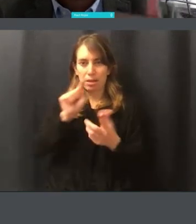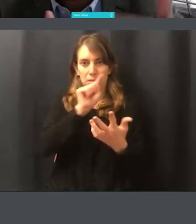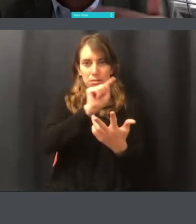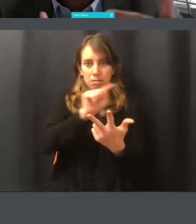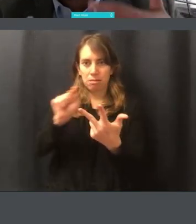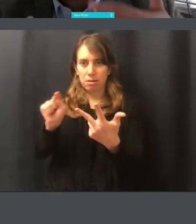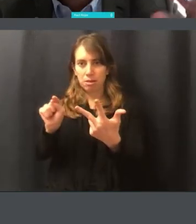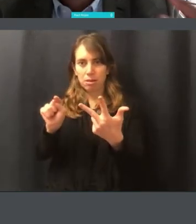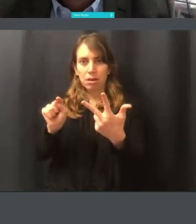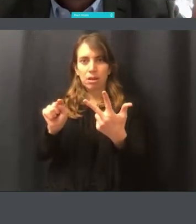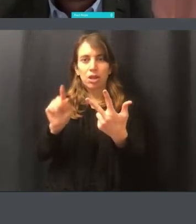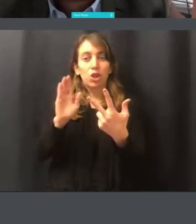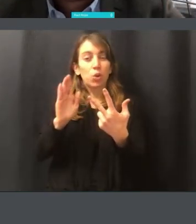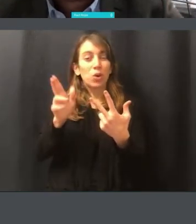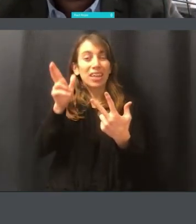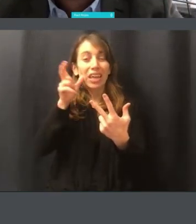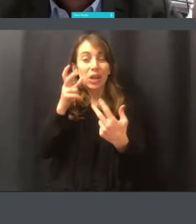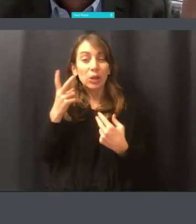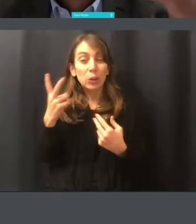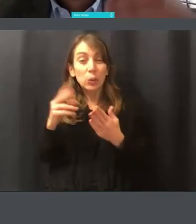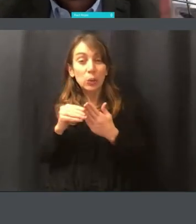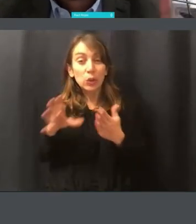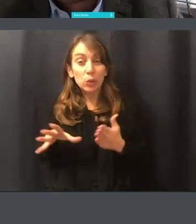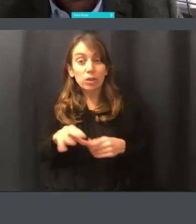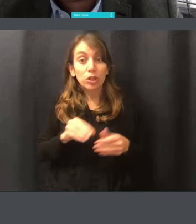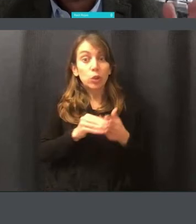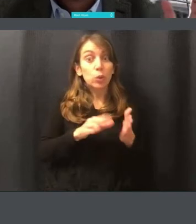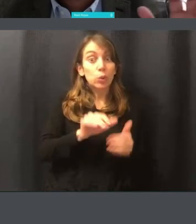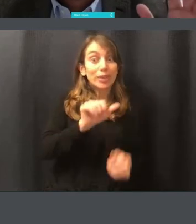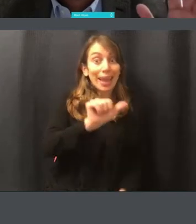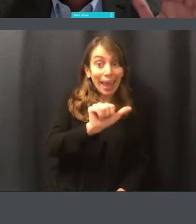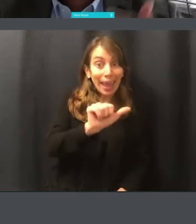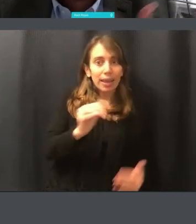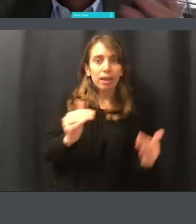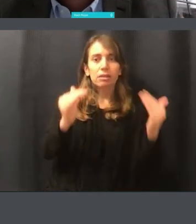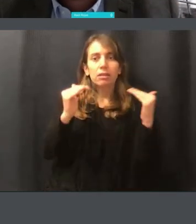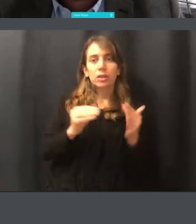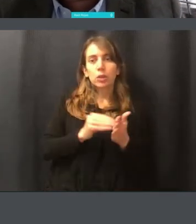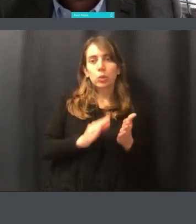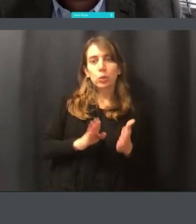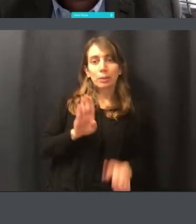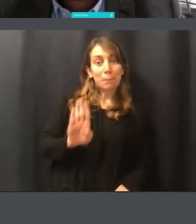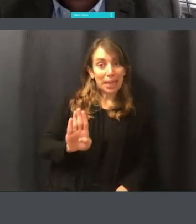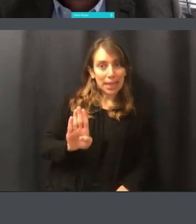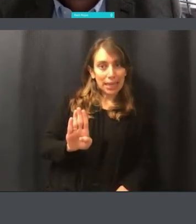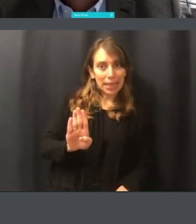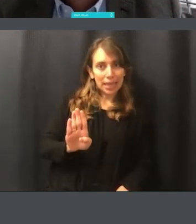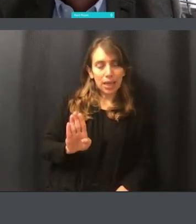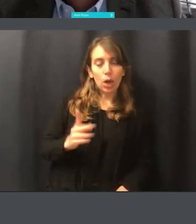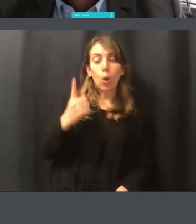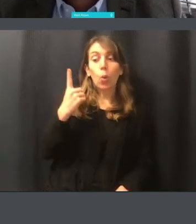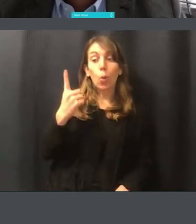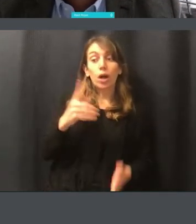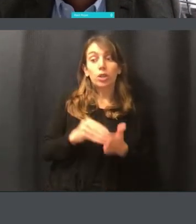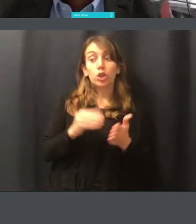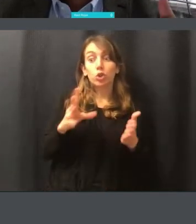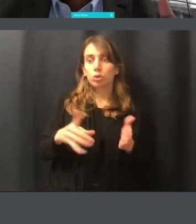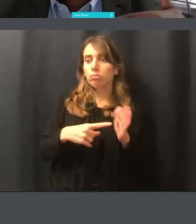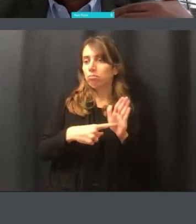to show you, these are going to be, you're going to hear two students. This is student A, now you're going to hear student B. One of these students is